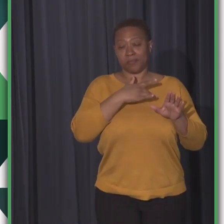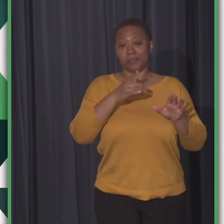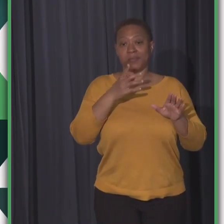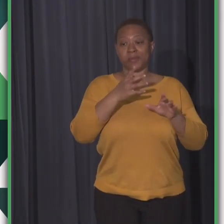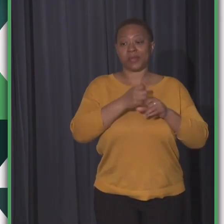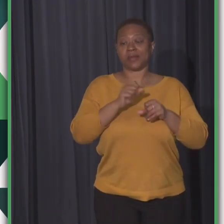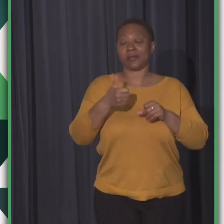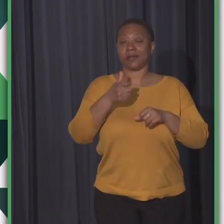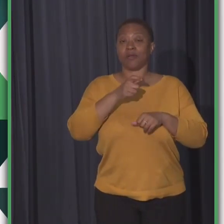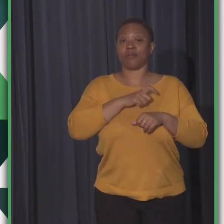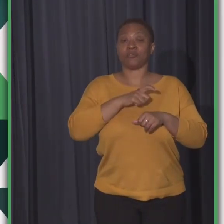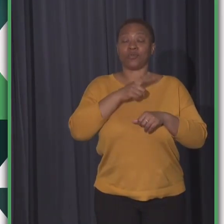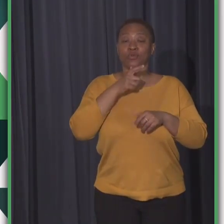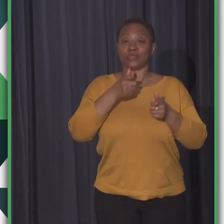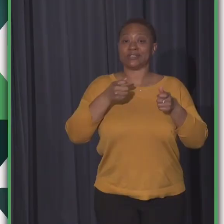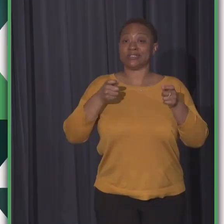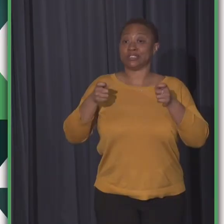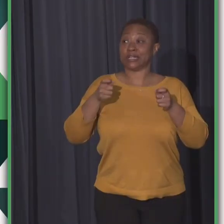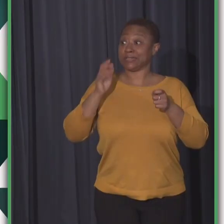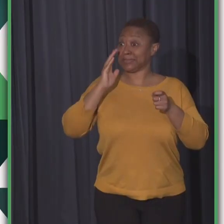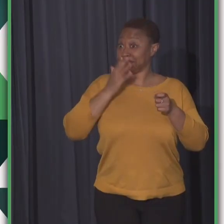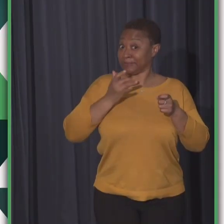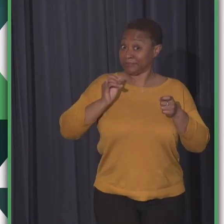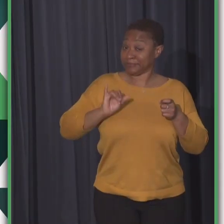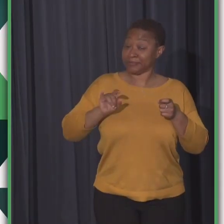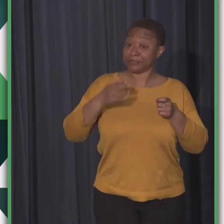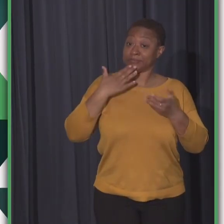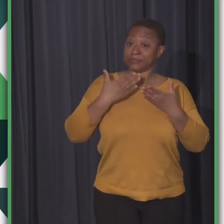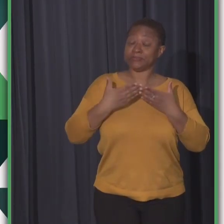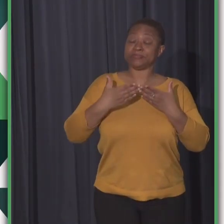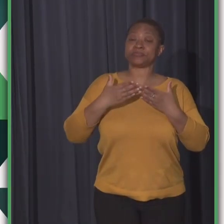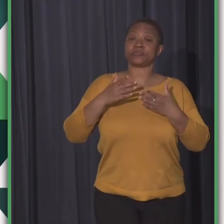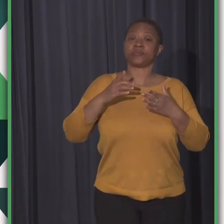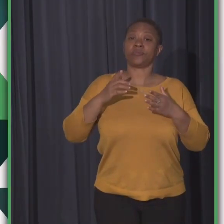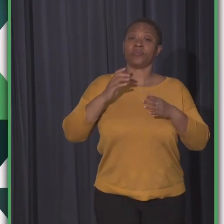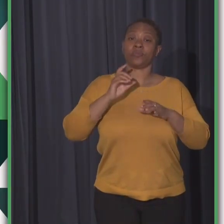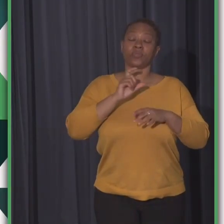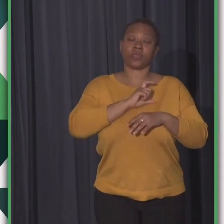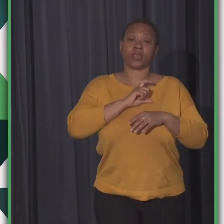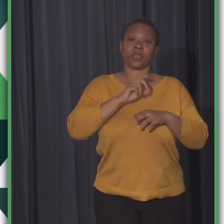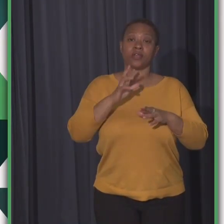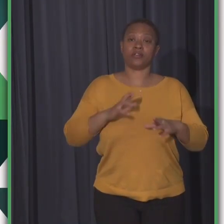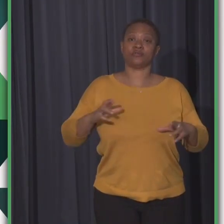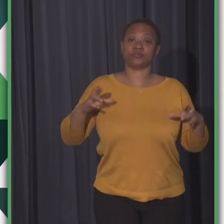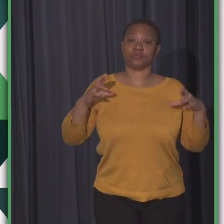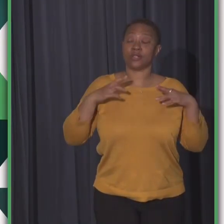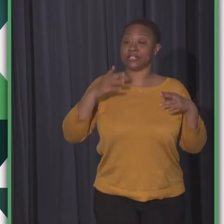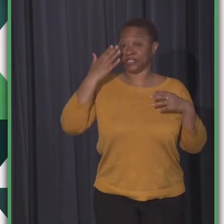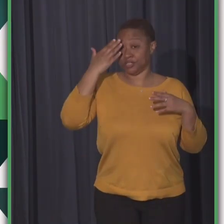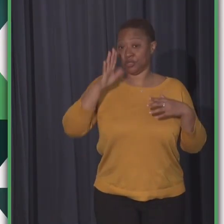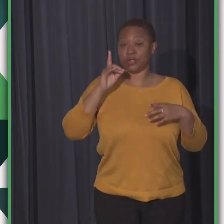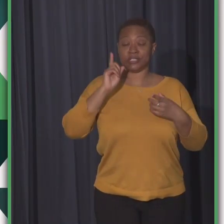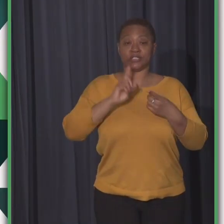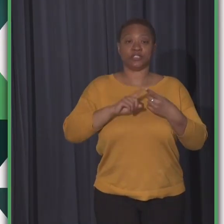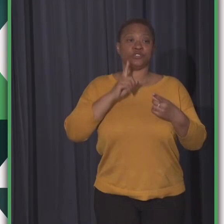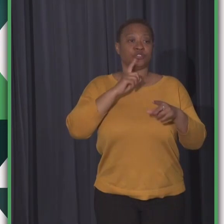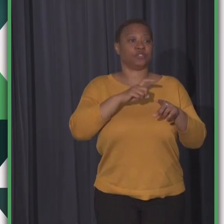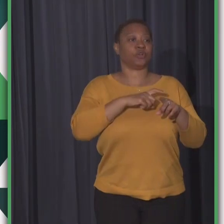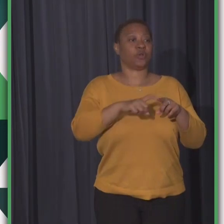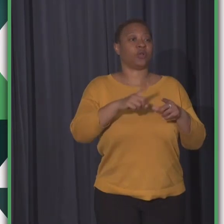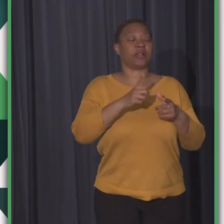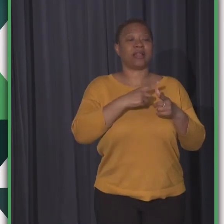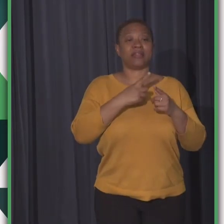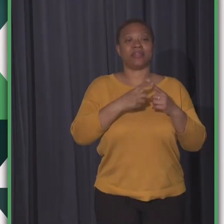another officer that was in charge. He seemed like he was a good officer. He ended up retiring. My sister didn't know until she called, and then she